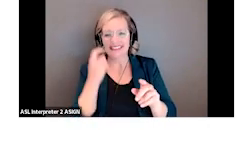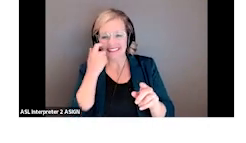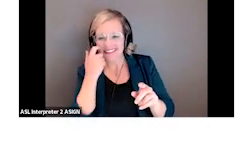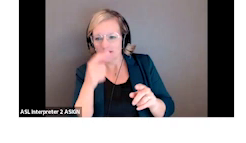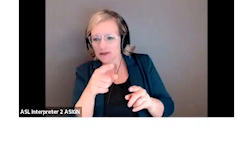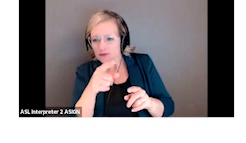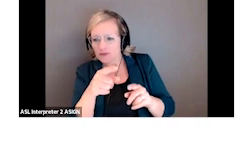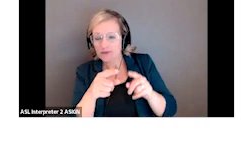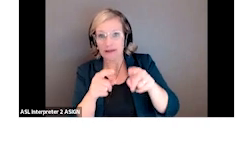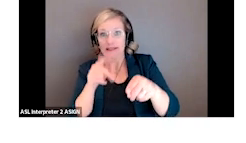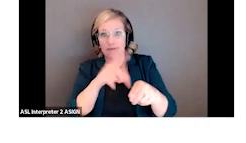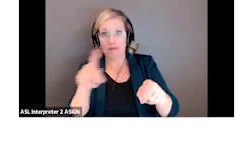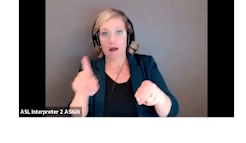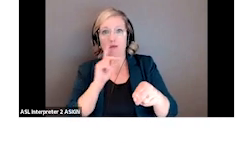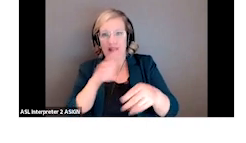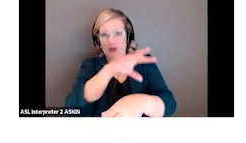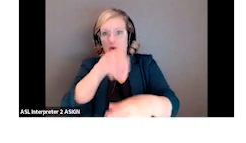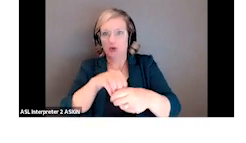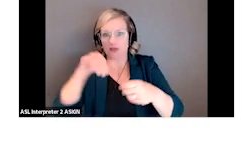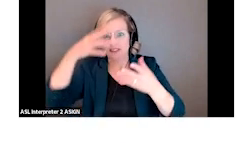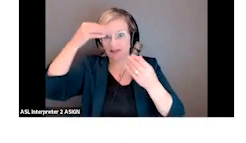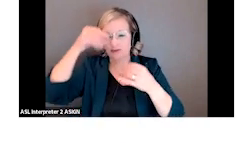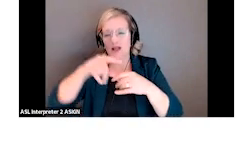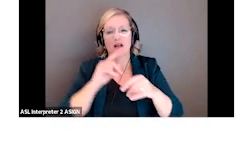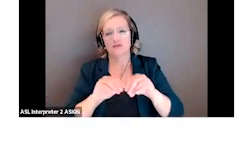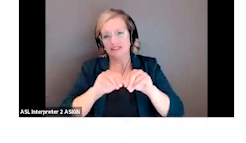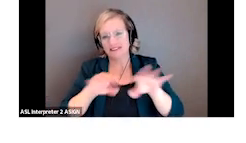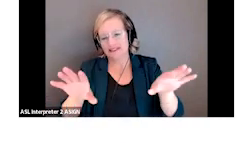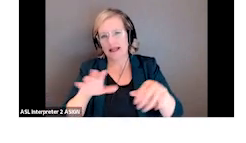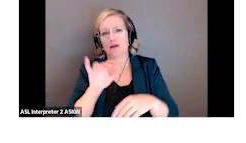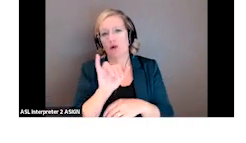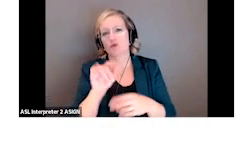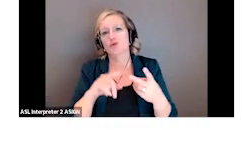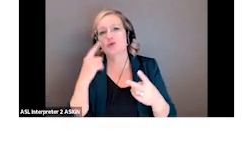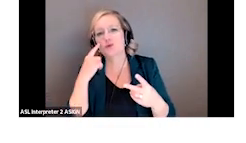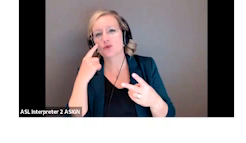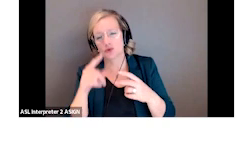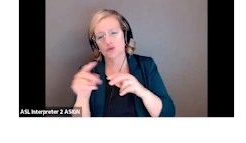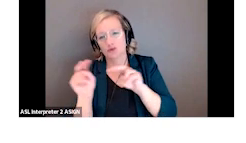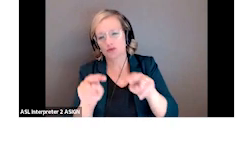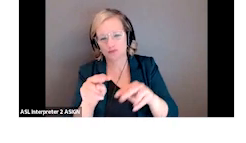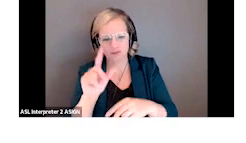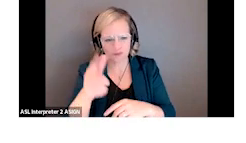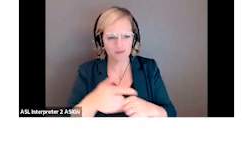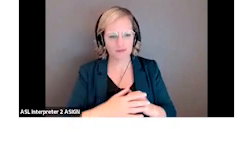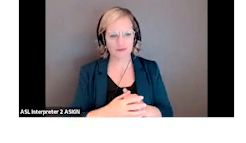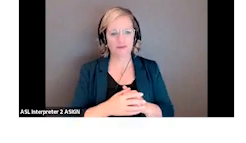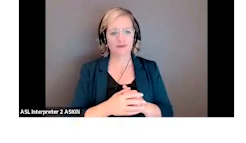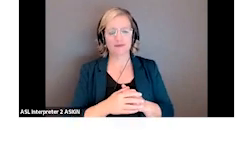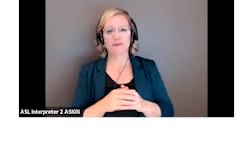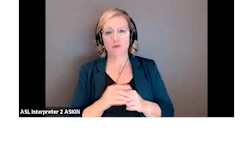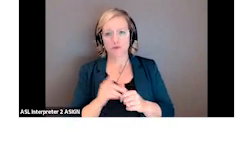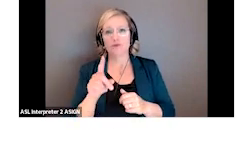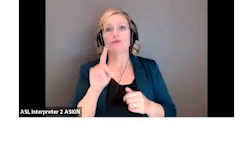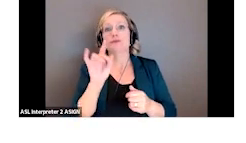will be made available, and the recording will also be made available up on the YouTube site as well. But that'll allow us to make sure that